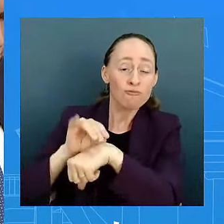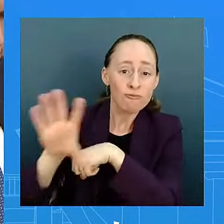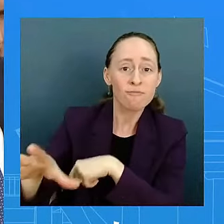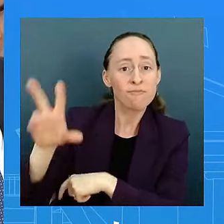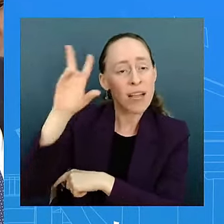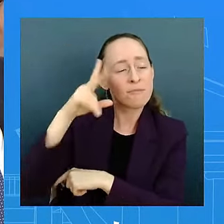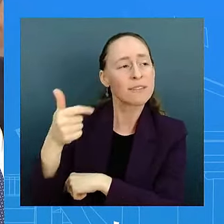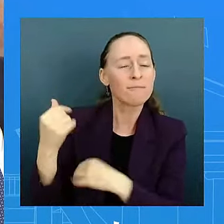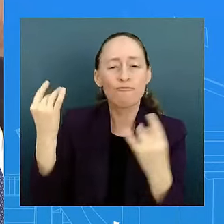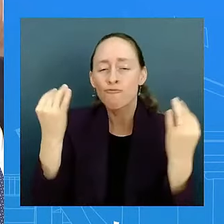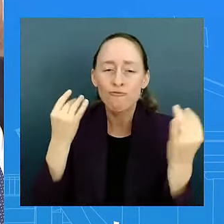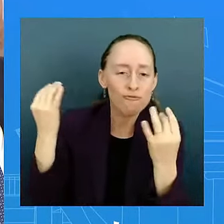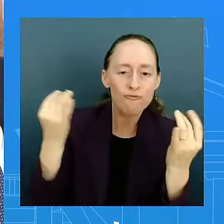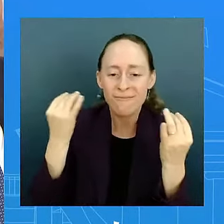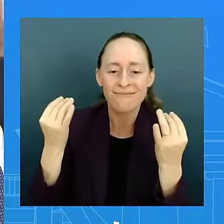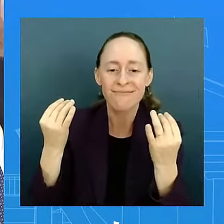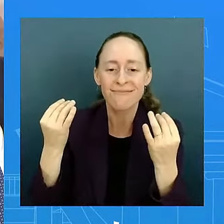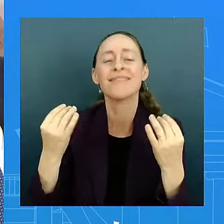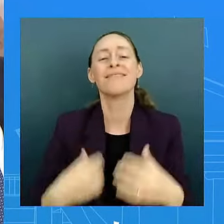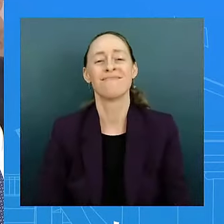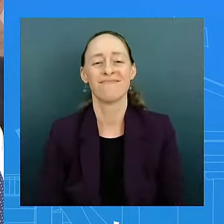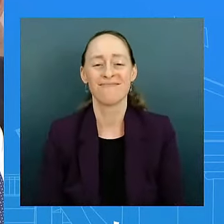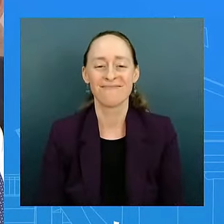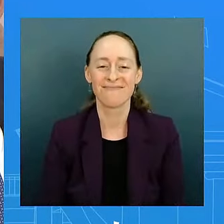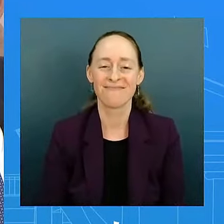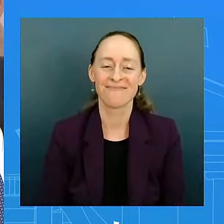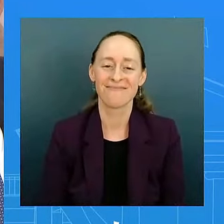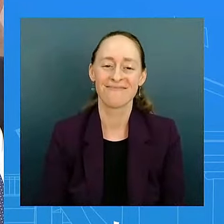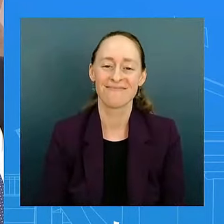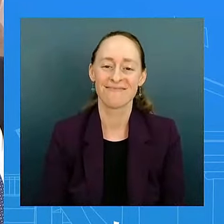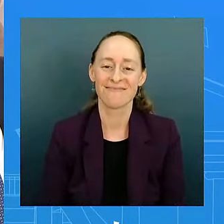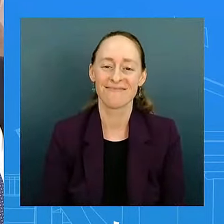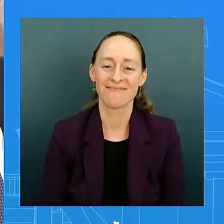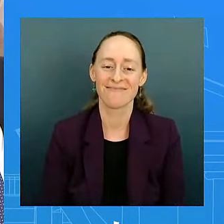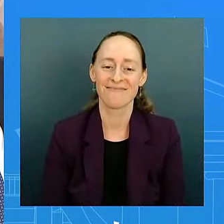light of the July jobs report, Claudia Sam